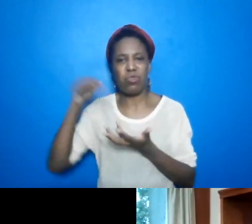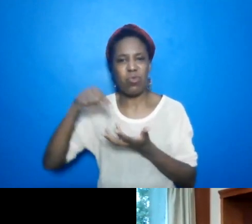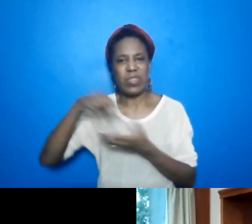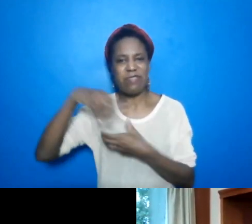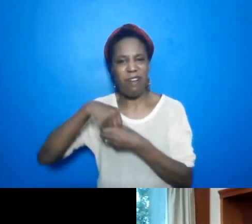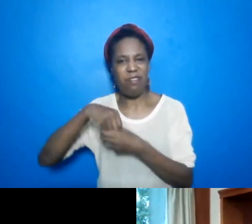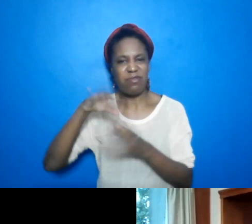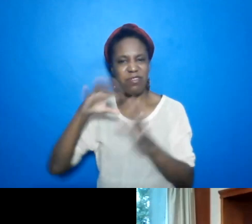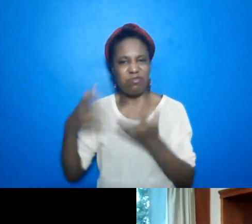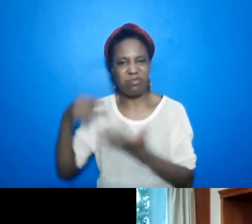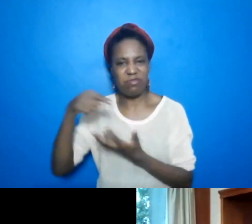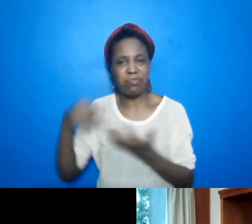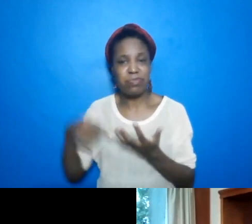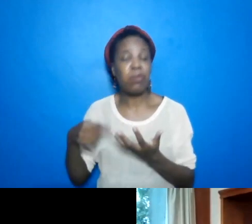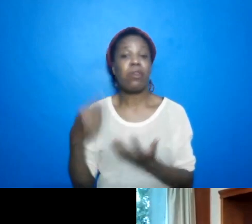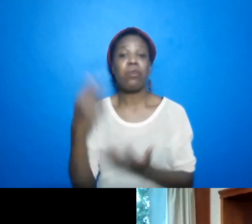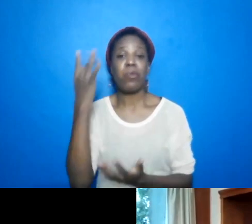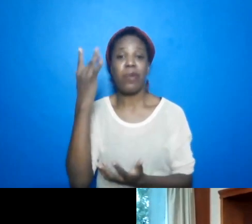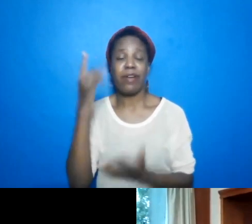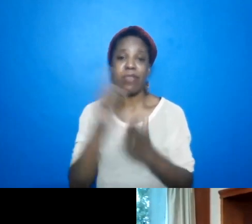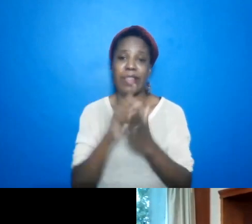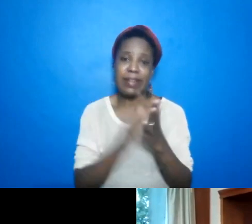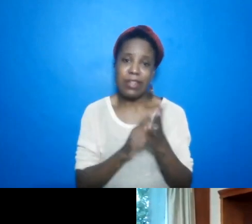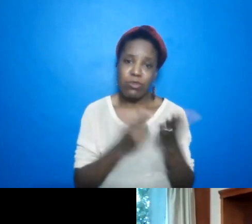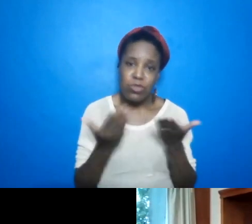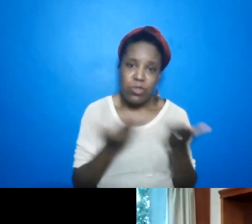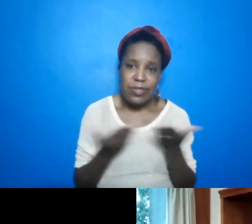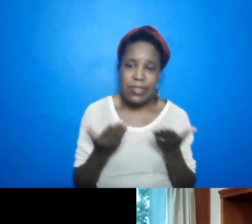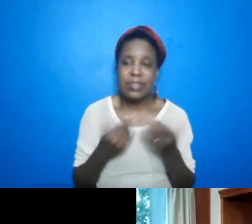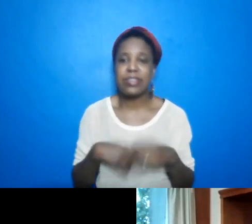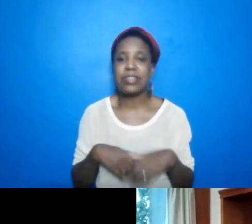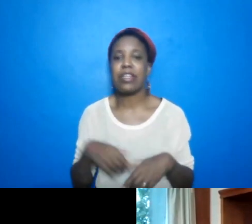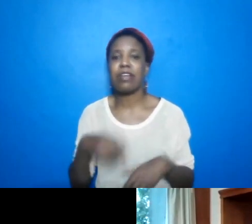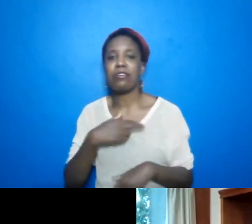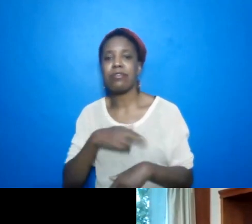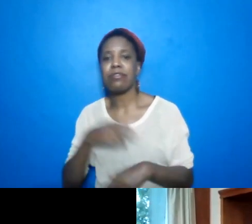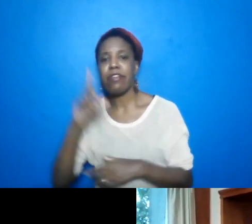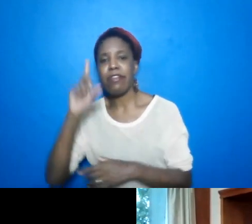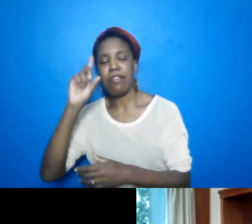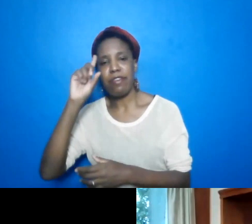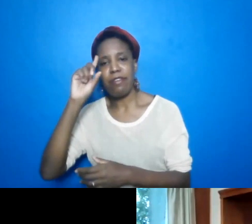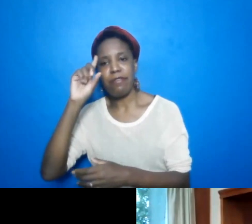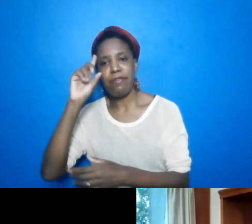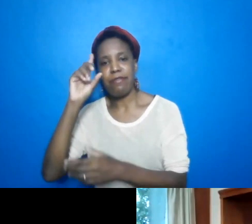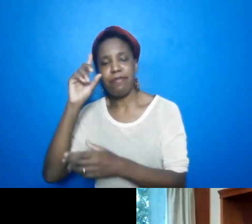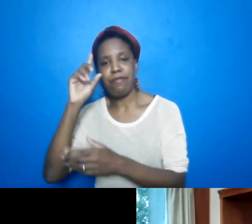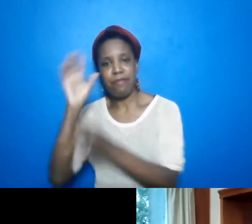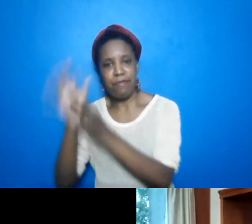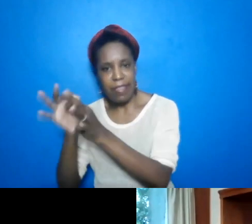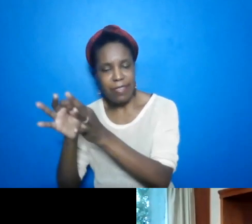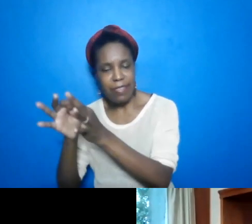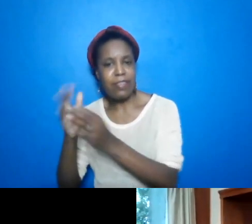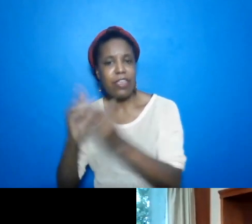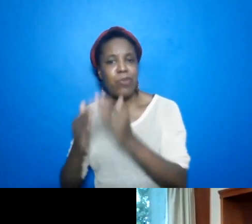what happens in, what are they saying in the different faith communities, what are they saying in the business and economic communities, those